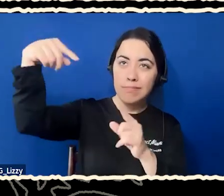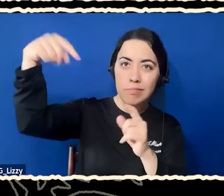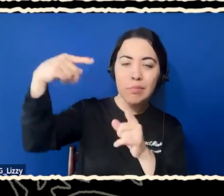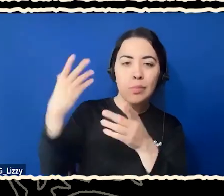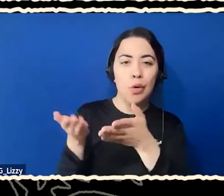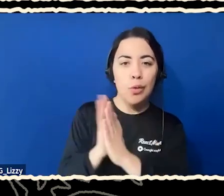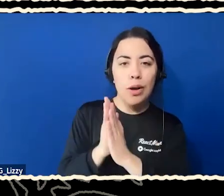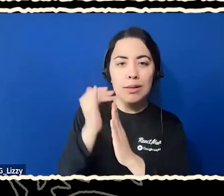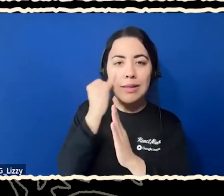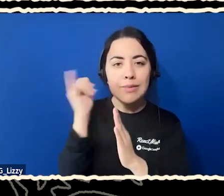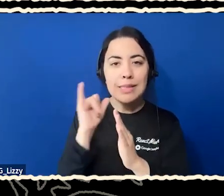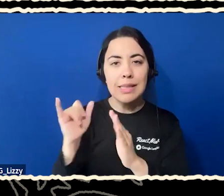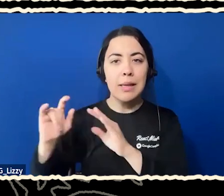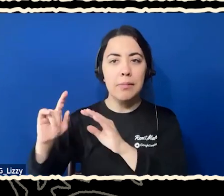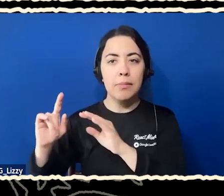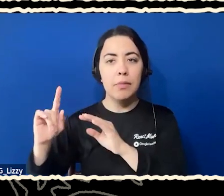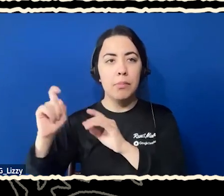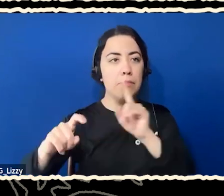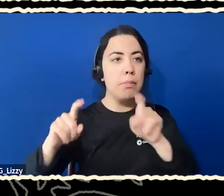short period.